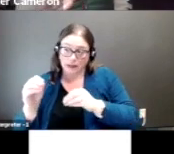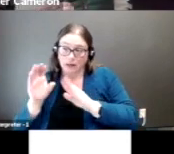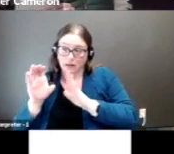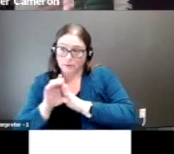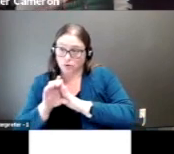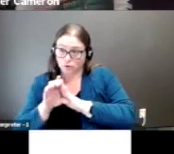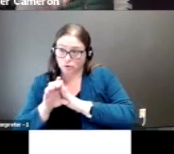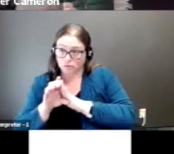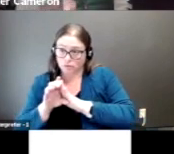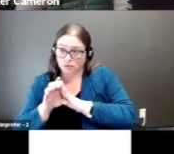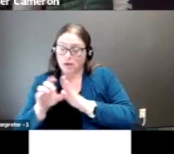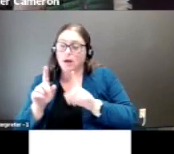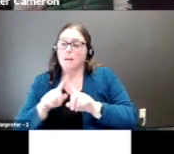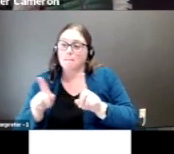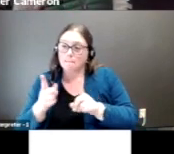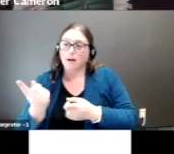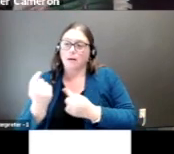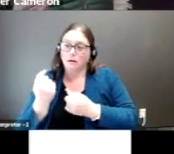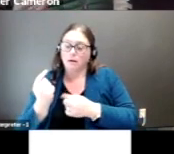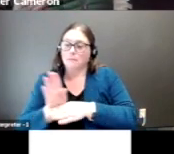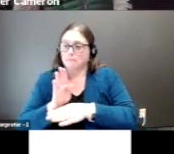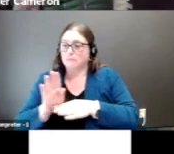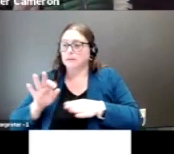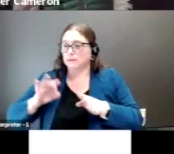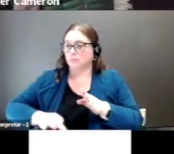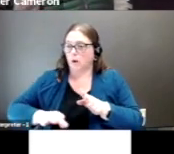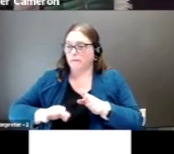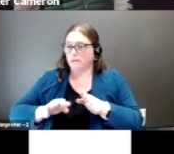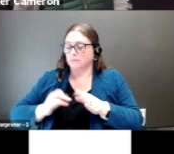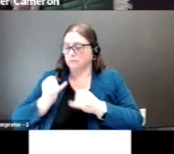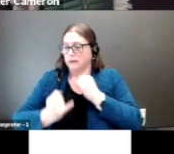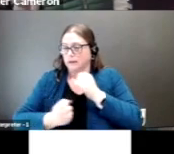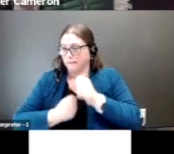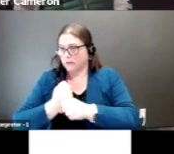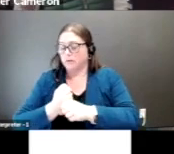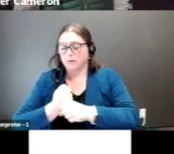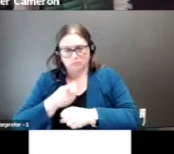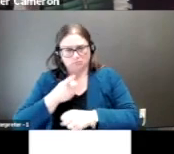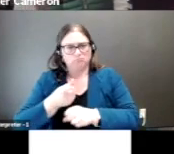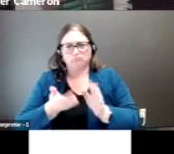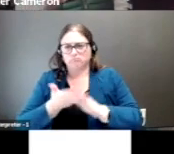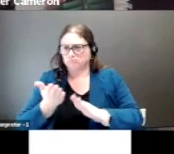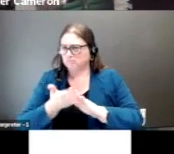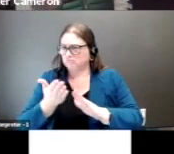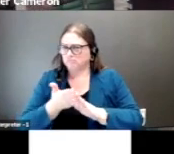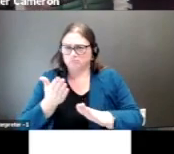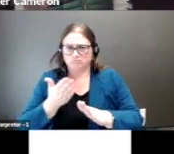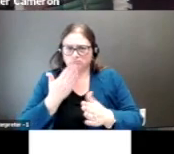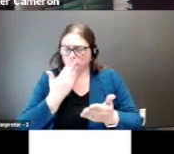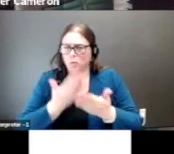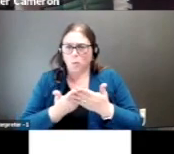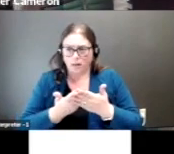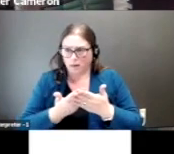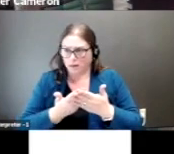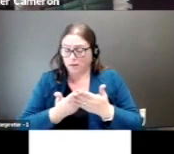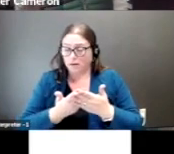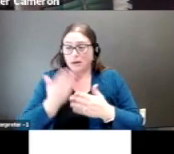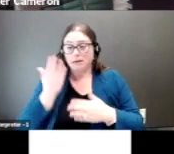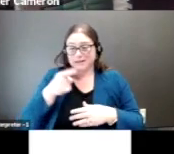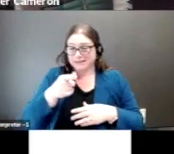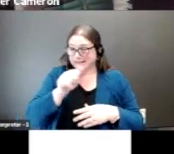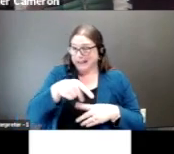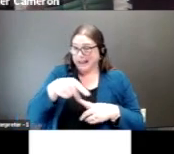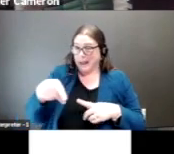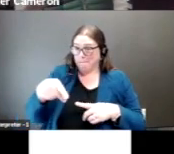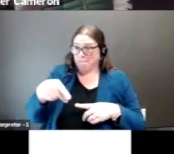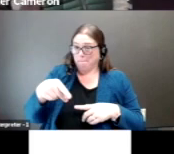get patronage profits at the end of the year. It's doing very well, and because it is a platform, they actually have members